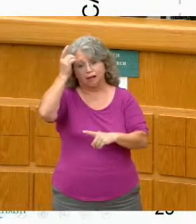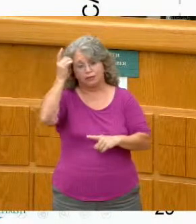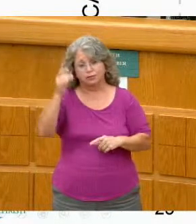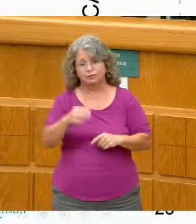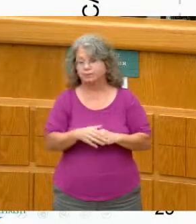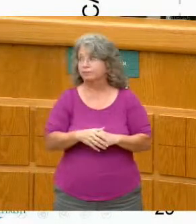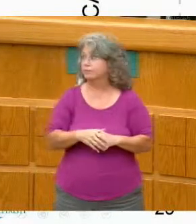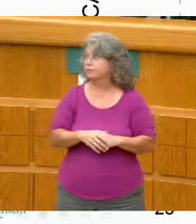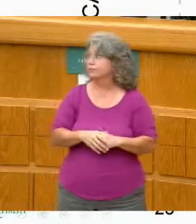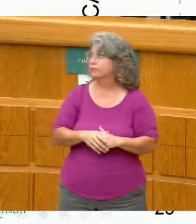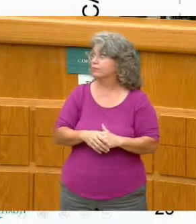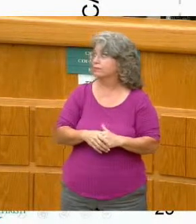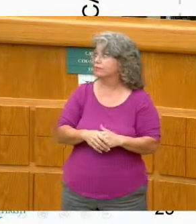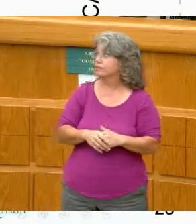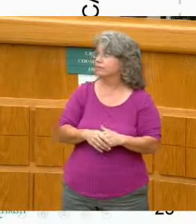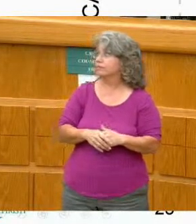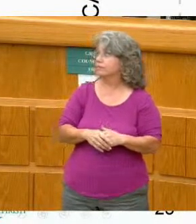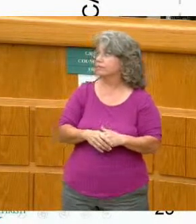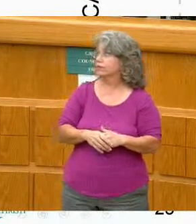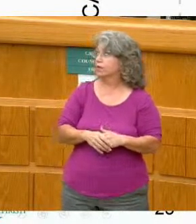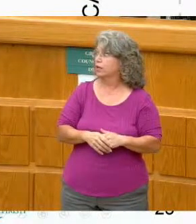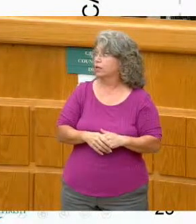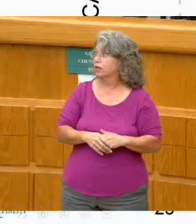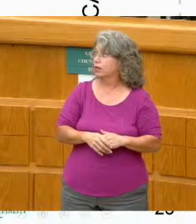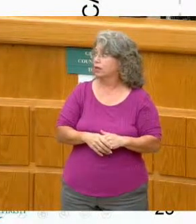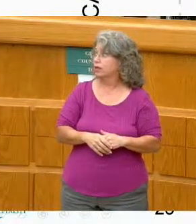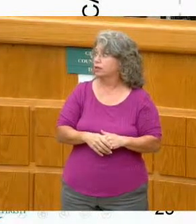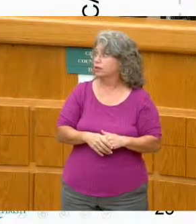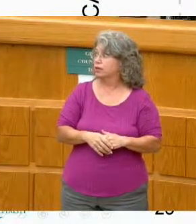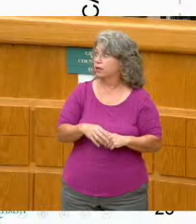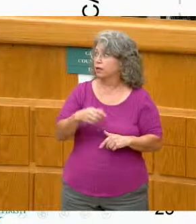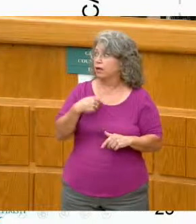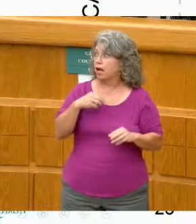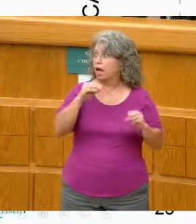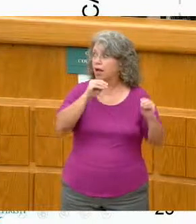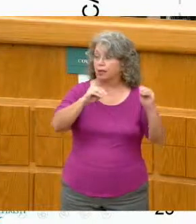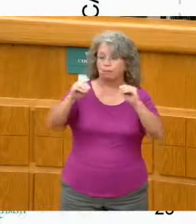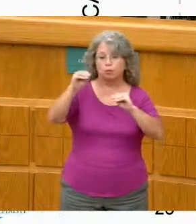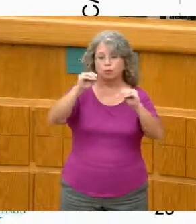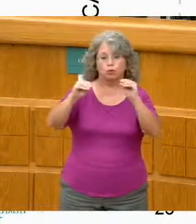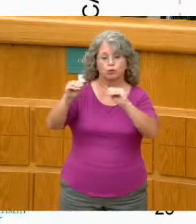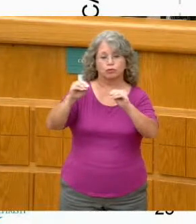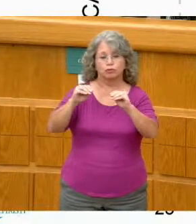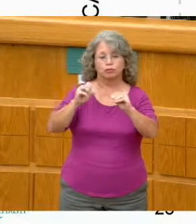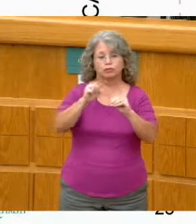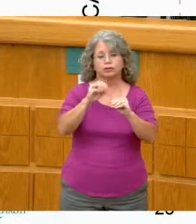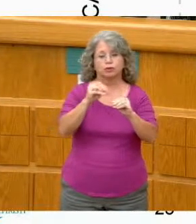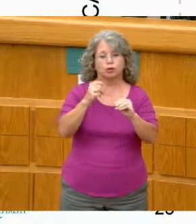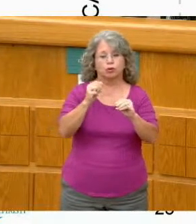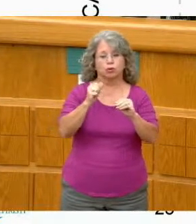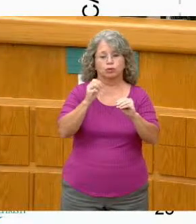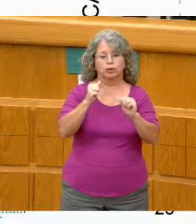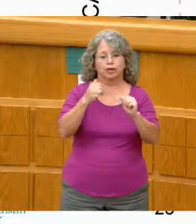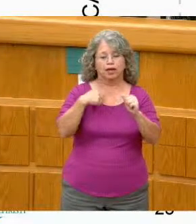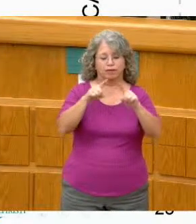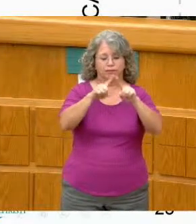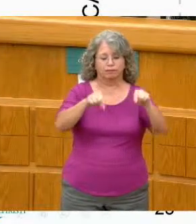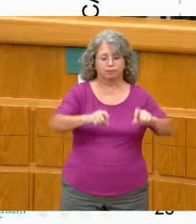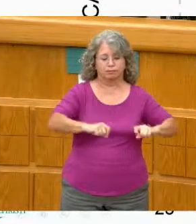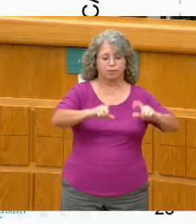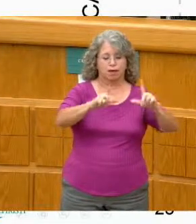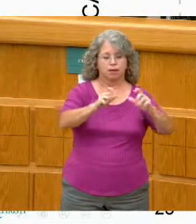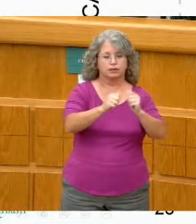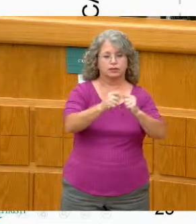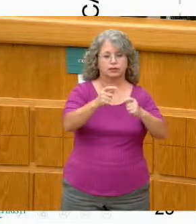I moved these labels up, so there's a little bit of area down here for the translator to be able to do